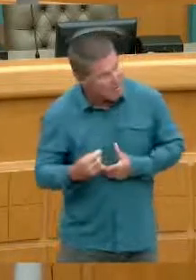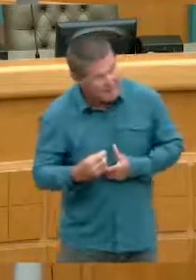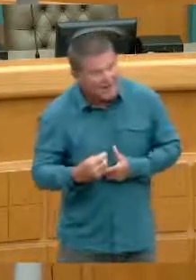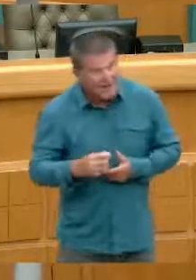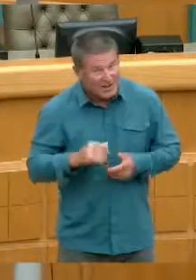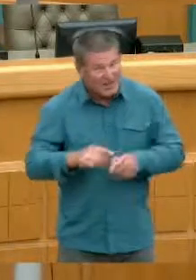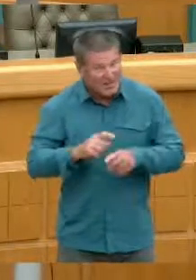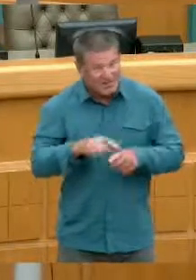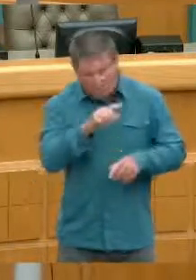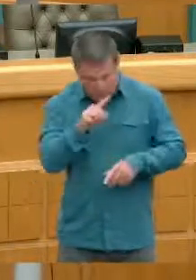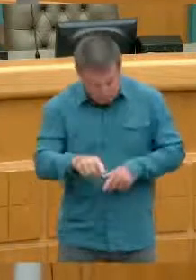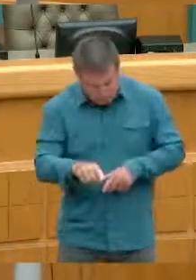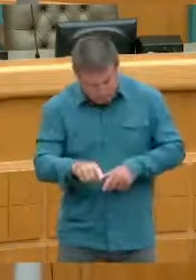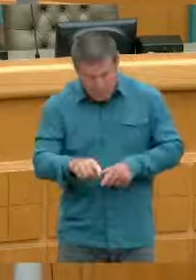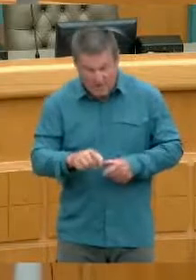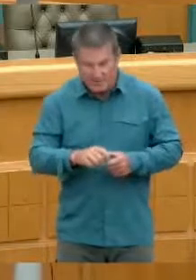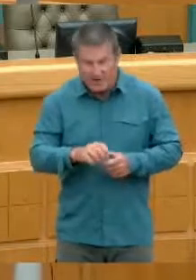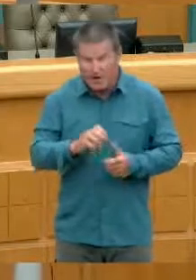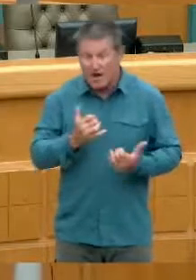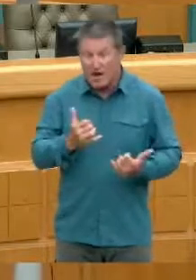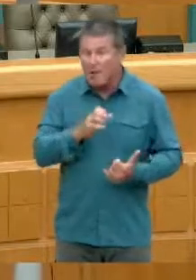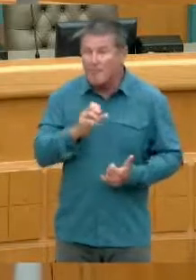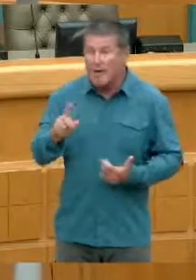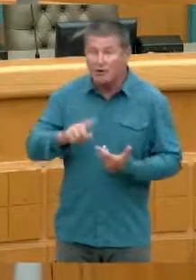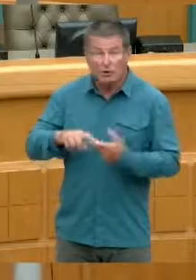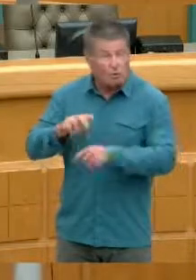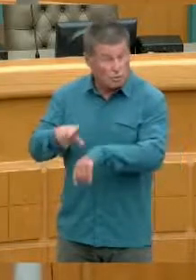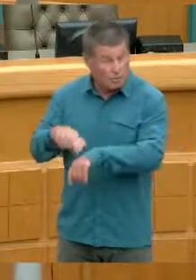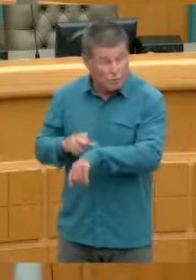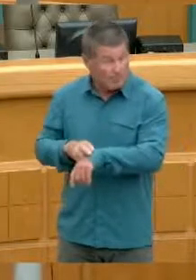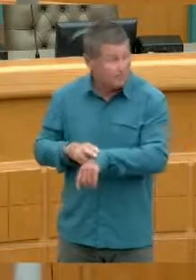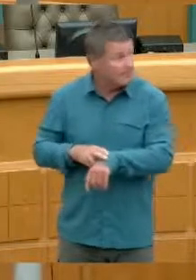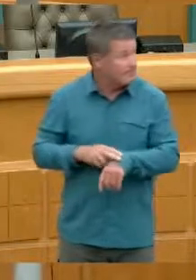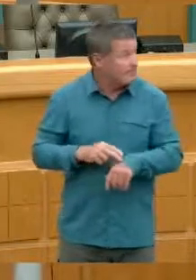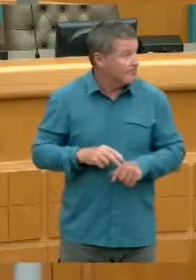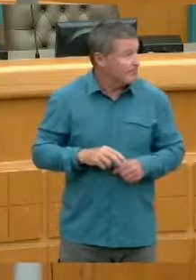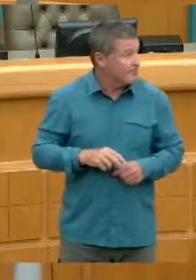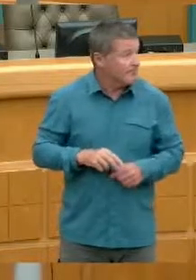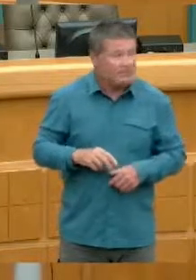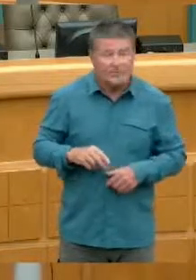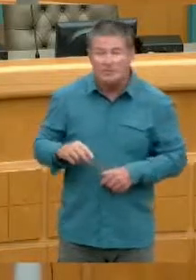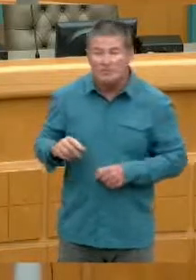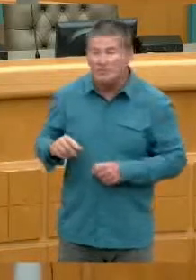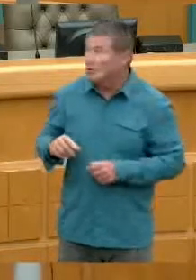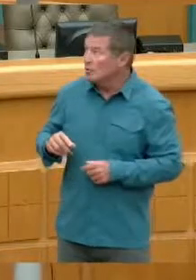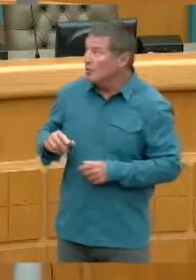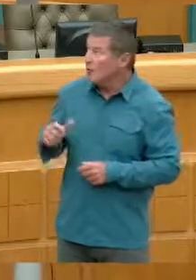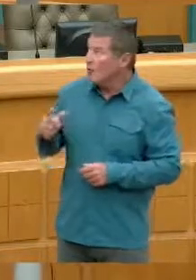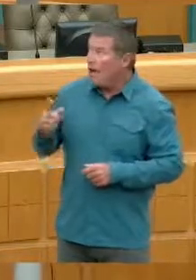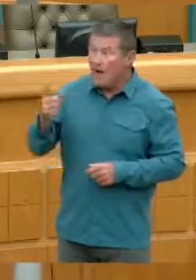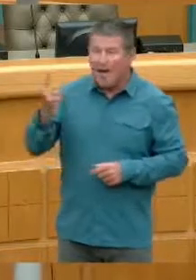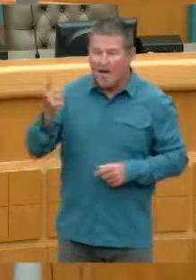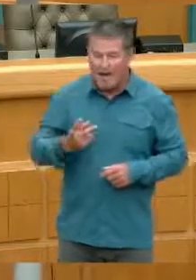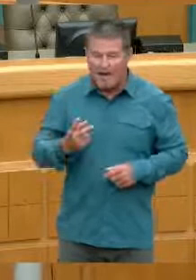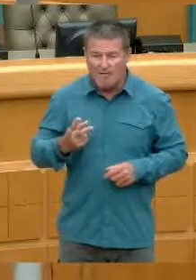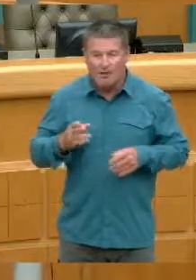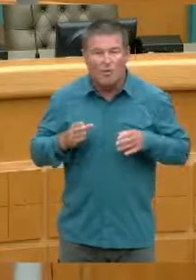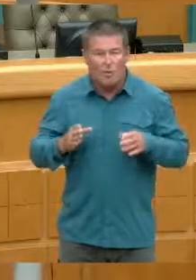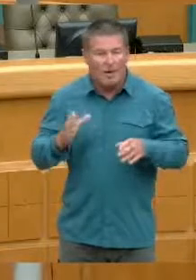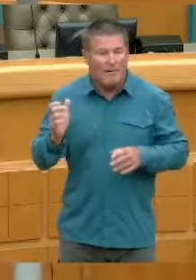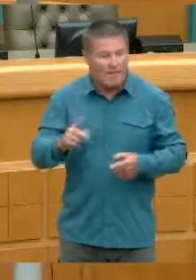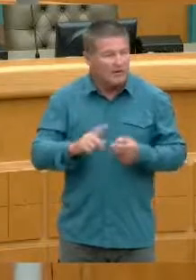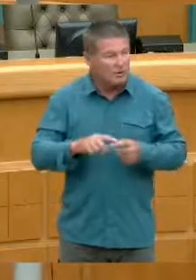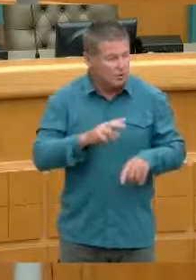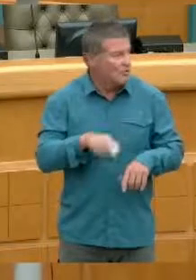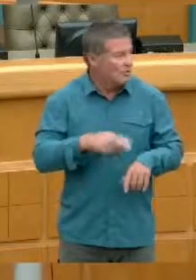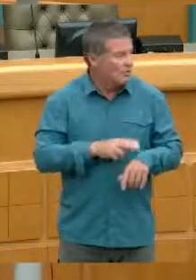then seeing how far back towards normal are we. And there we're a little bit more than halfway back to what normal was. Now we might expect